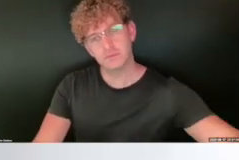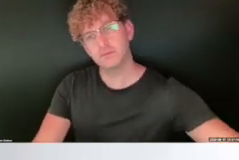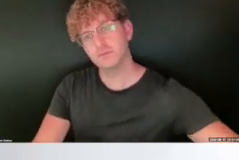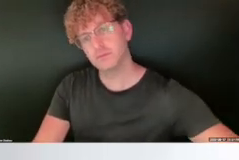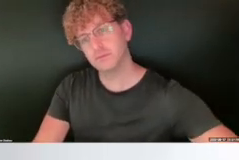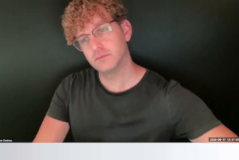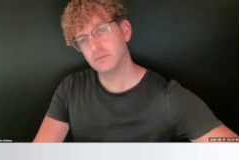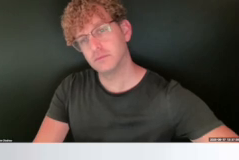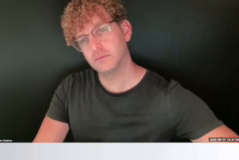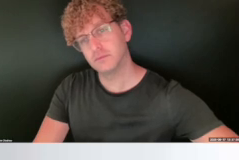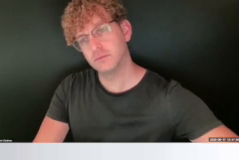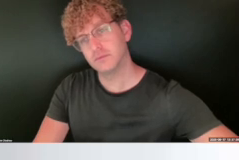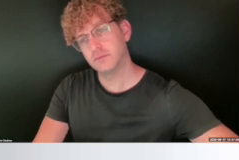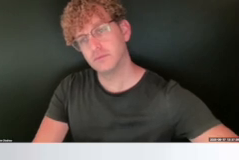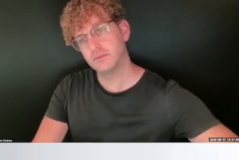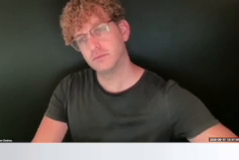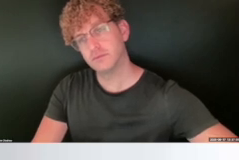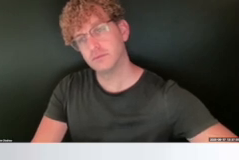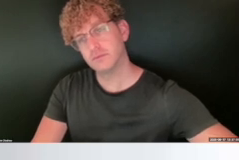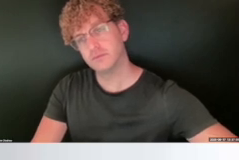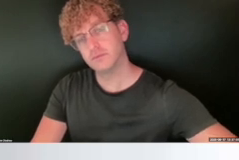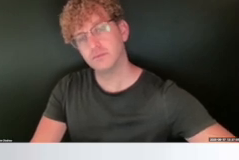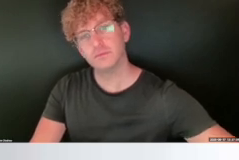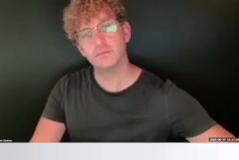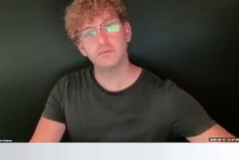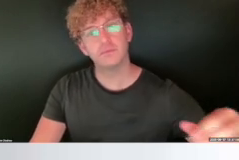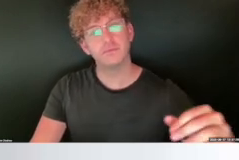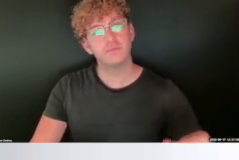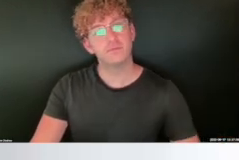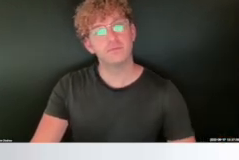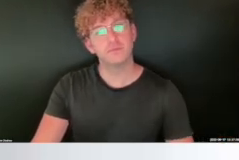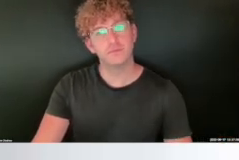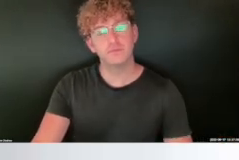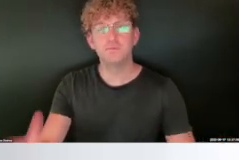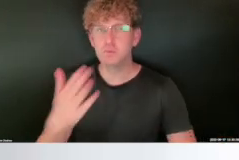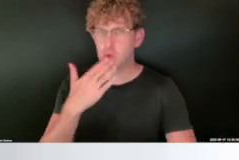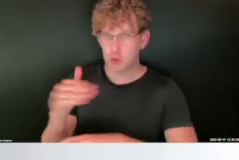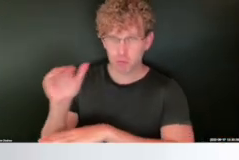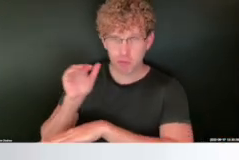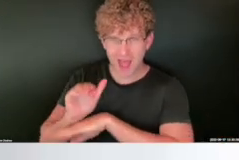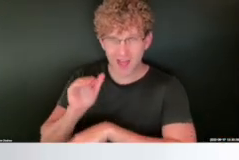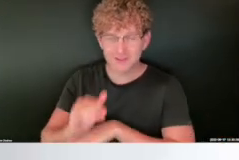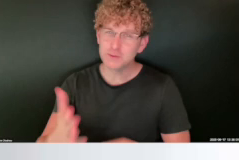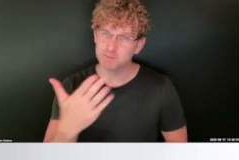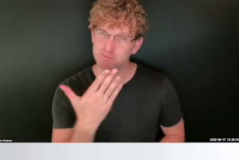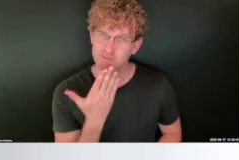Or I'm trying to. Interesting. Oh, there we go. Good afternoon. Thank you so